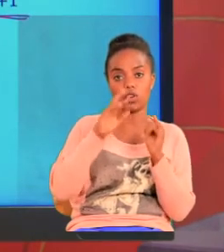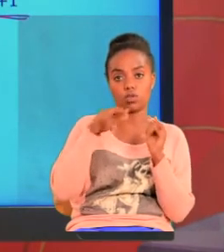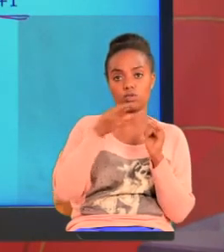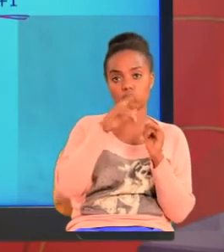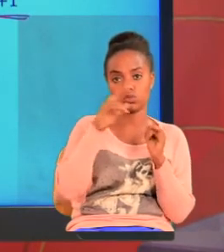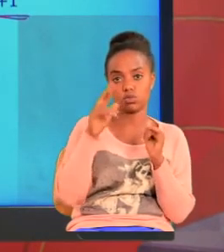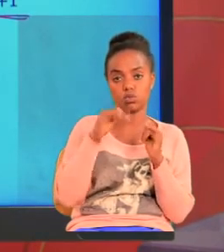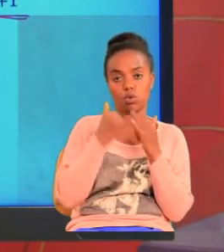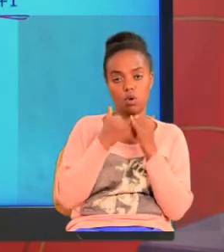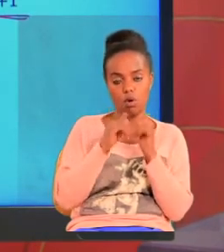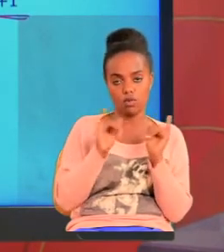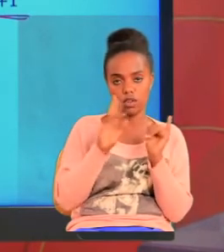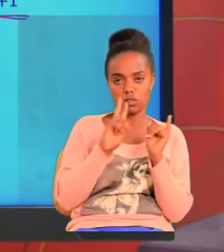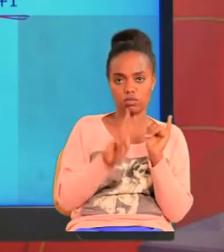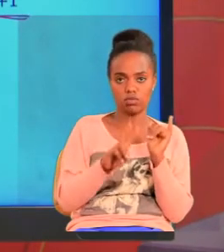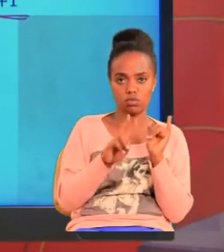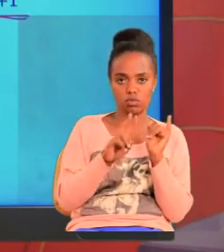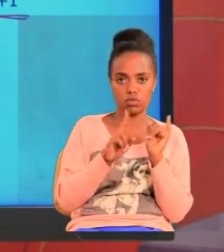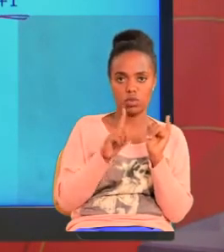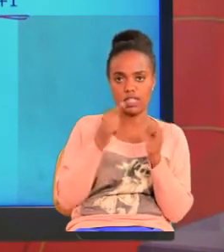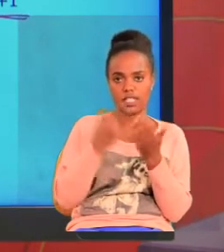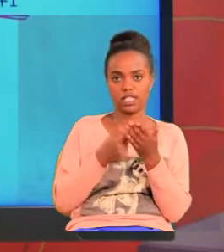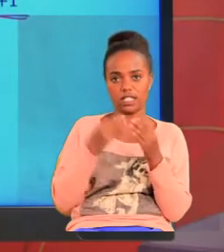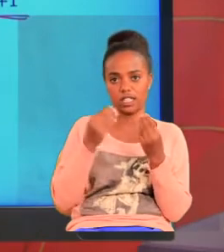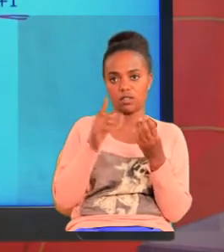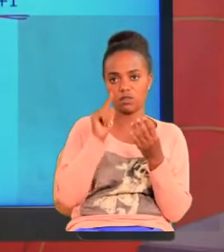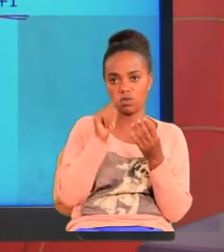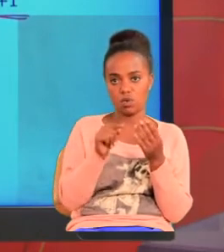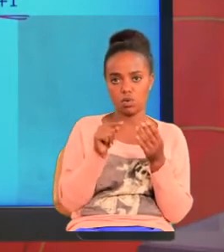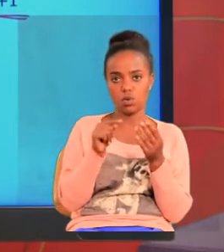over root 2 over 2. So this gives you